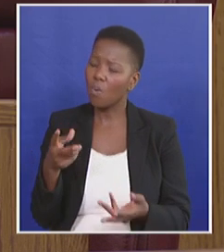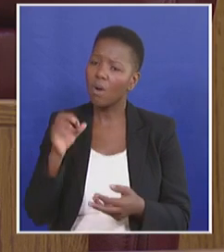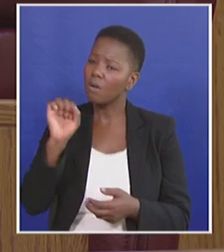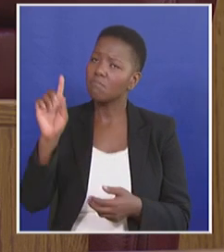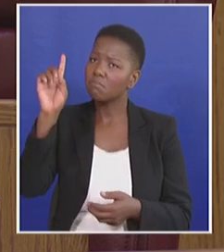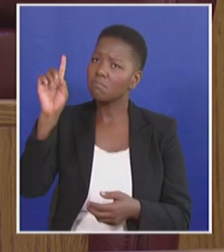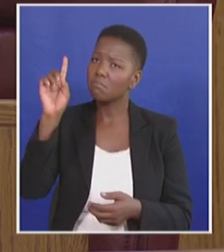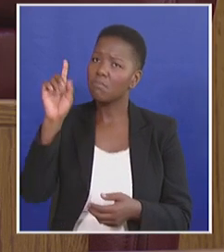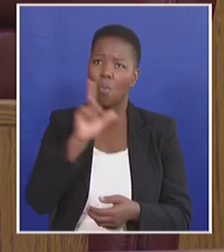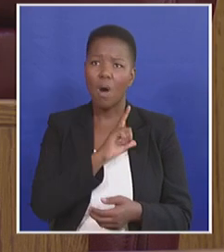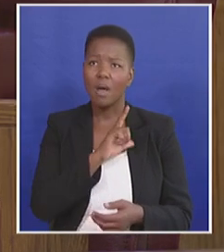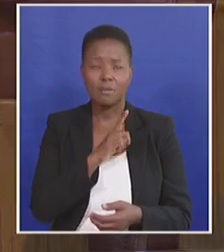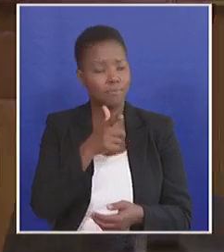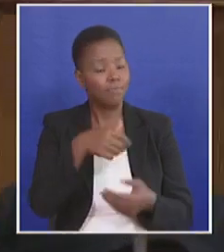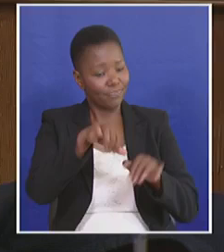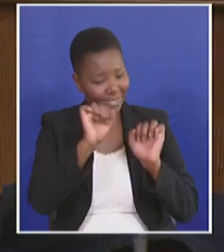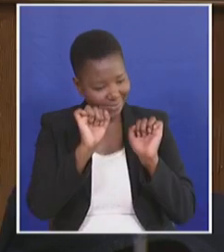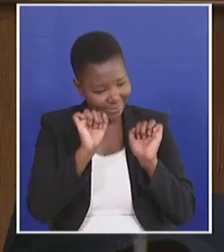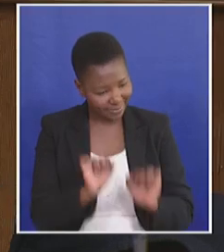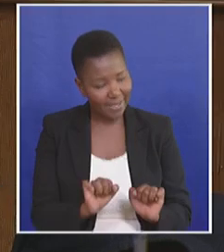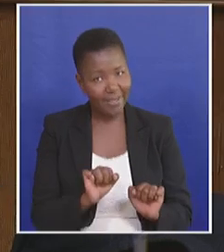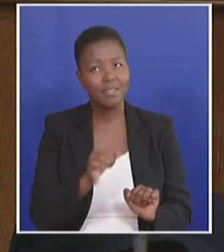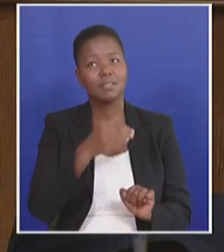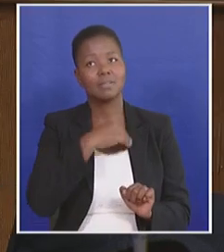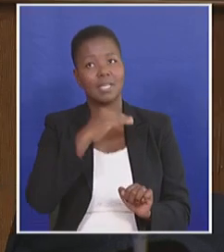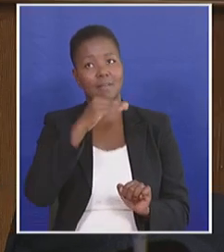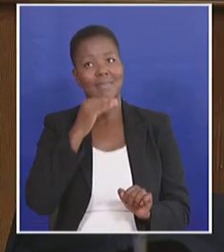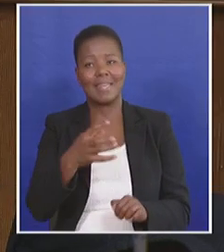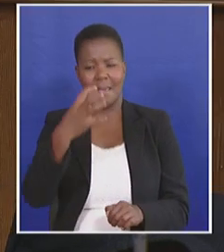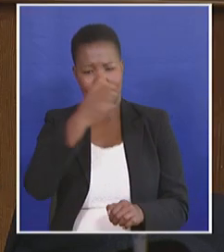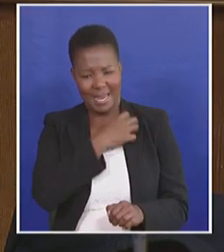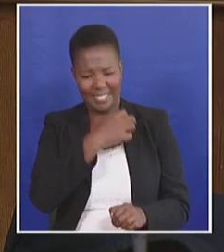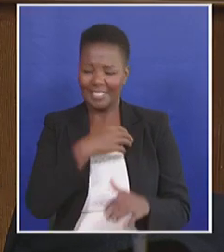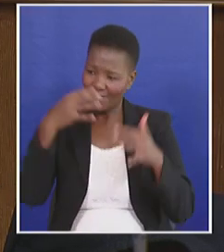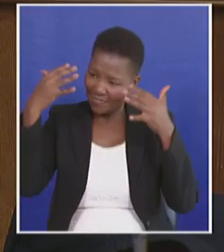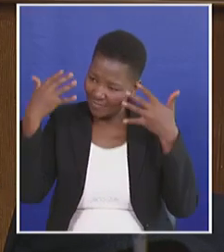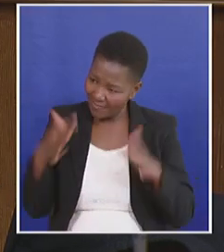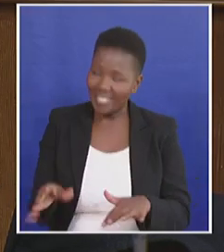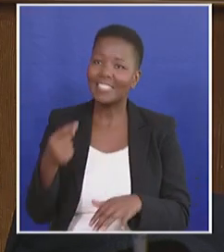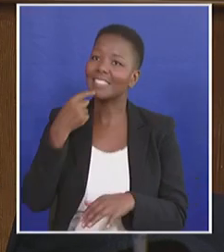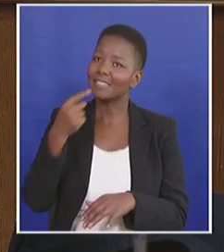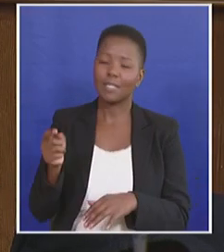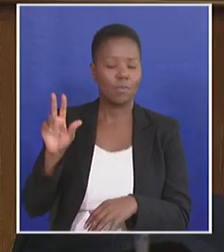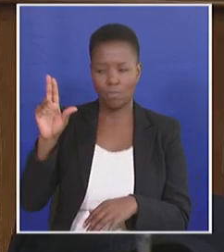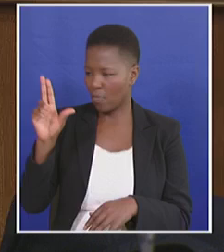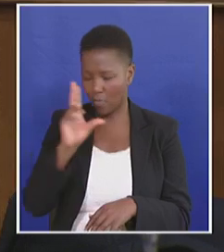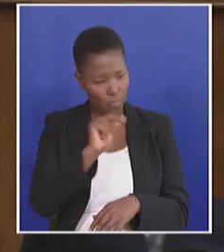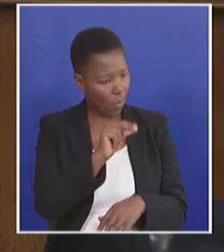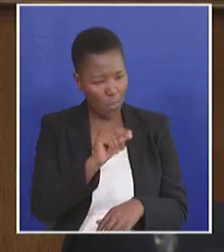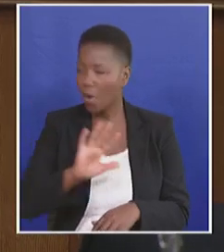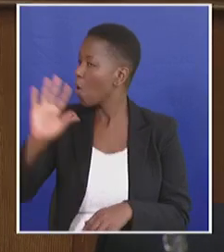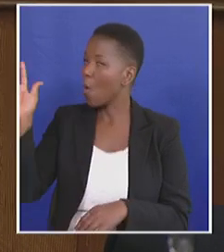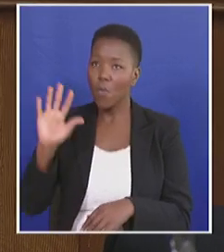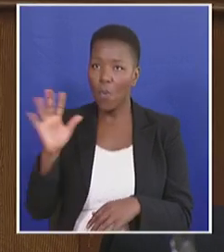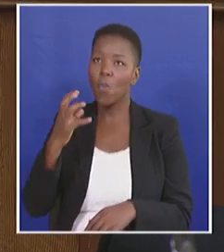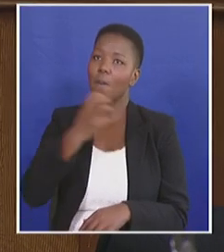of order? Point of order, Chair, is that the minister himself said when he opened No, it, that is not a point. That is